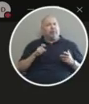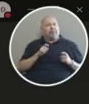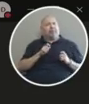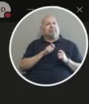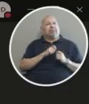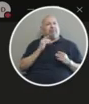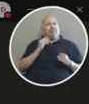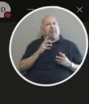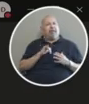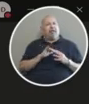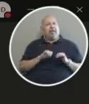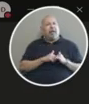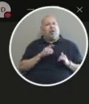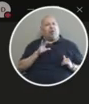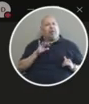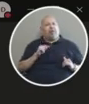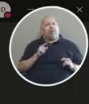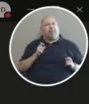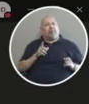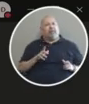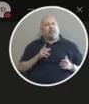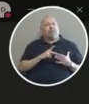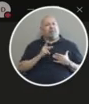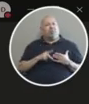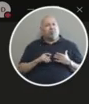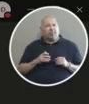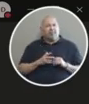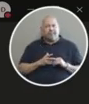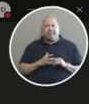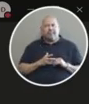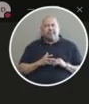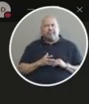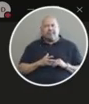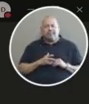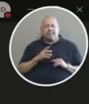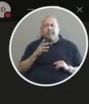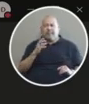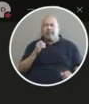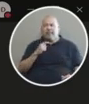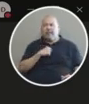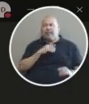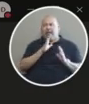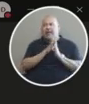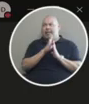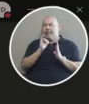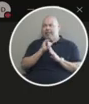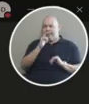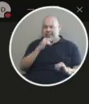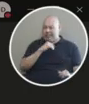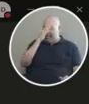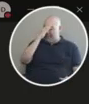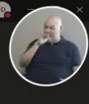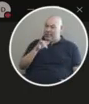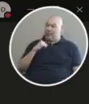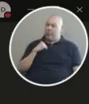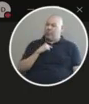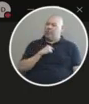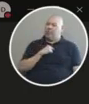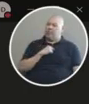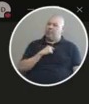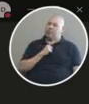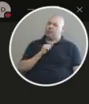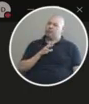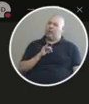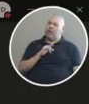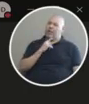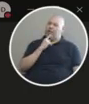specific information on how Lift Fund manages their program. Yeah, and I asked that because I know that we're